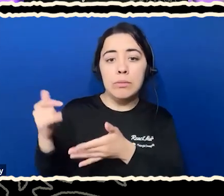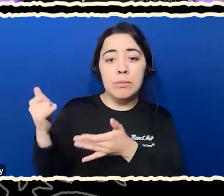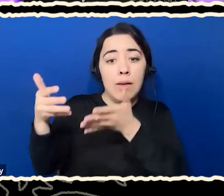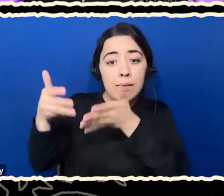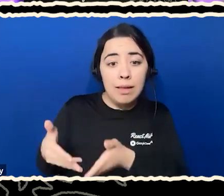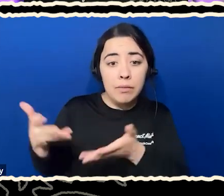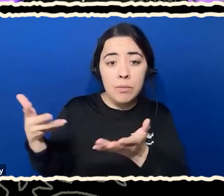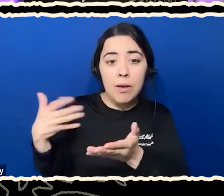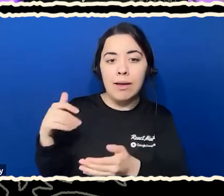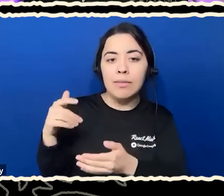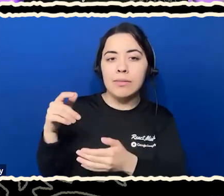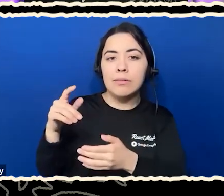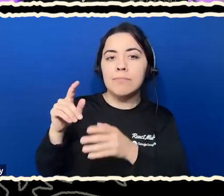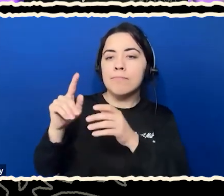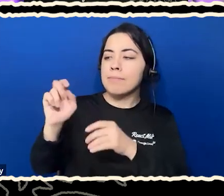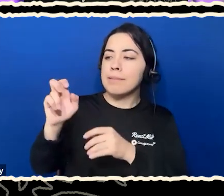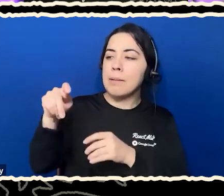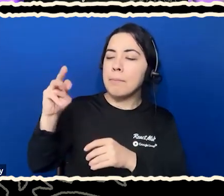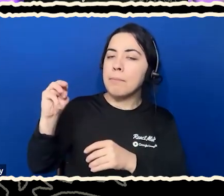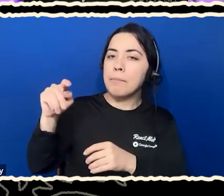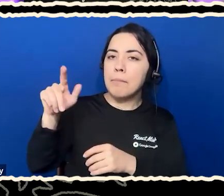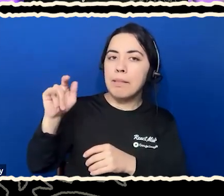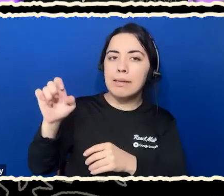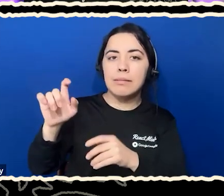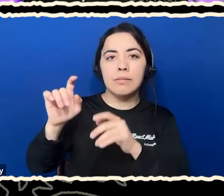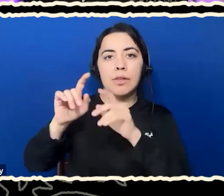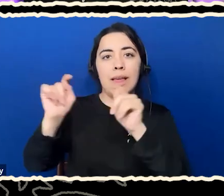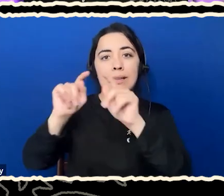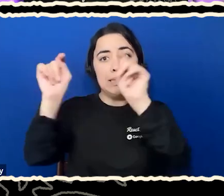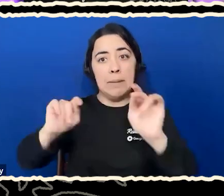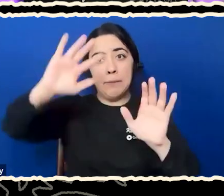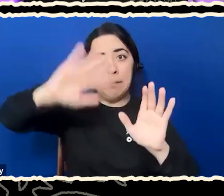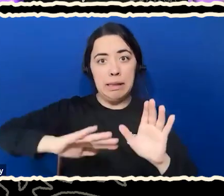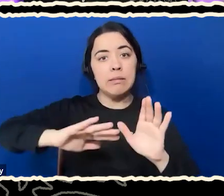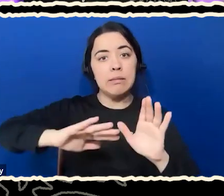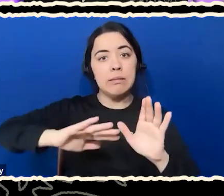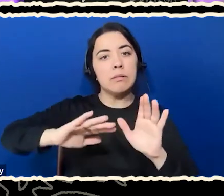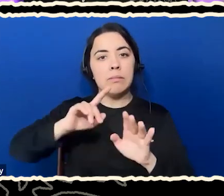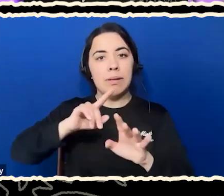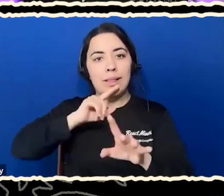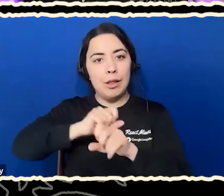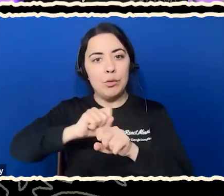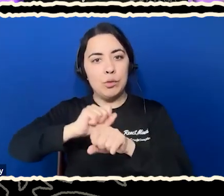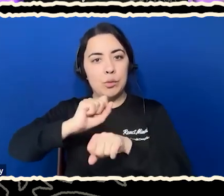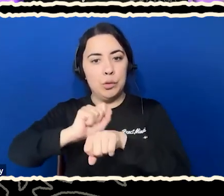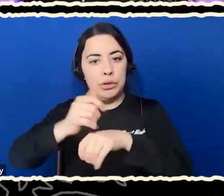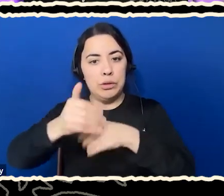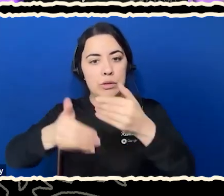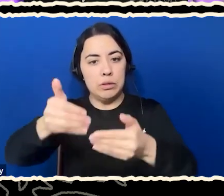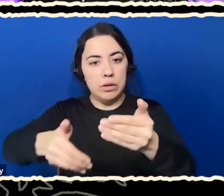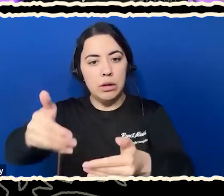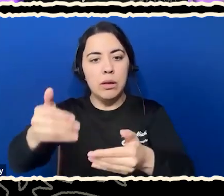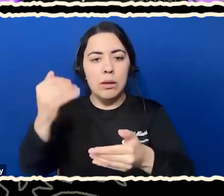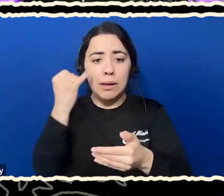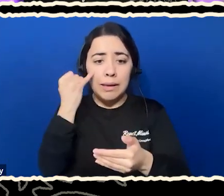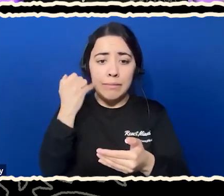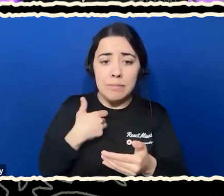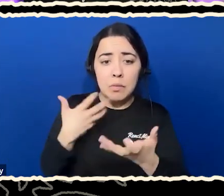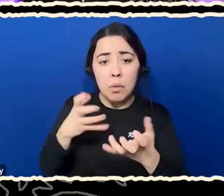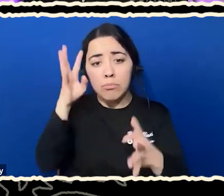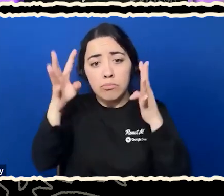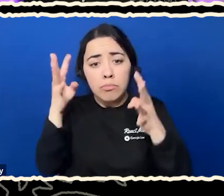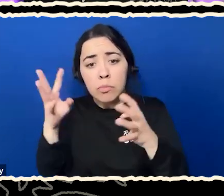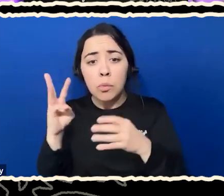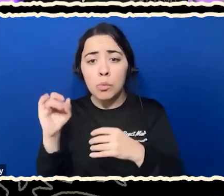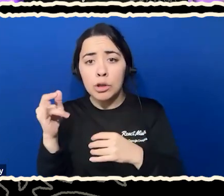working. I don't want to be building my app somewhere else. What if I want to build widgets, components, whatever my app needs, simply through my MCP? Like,